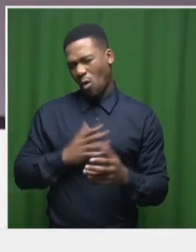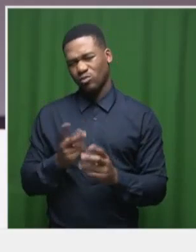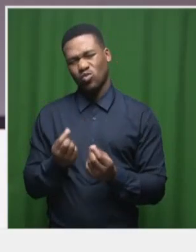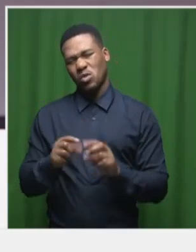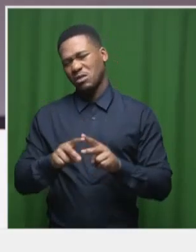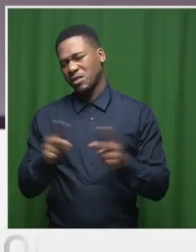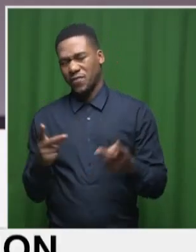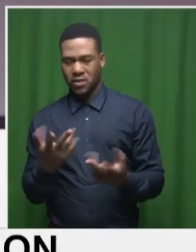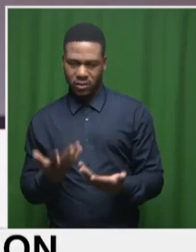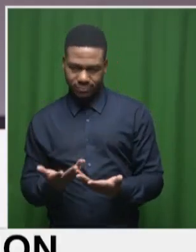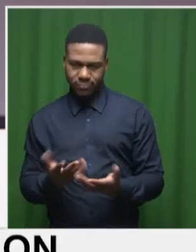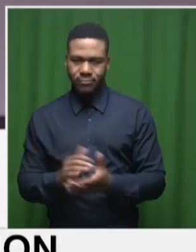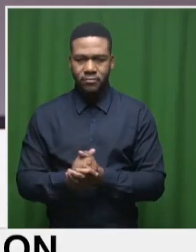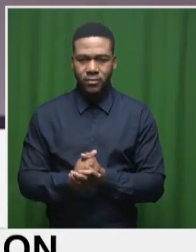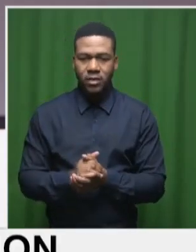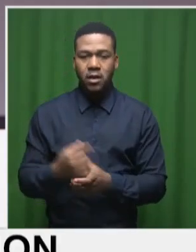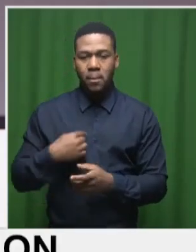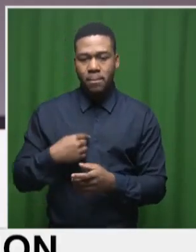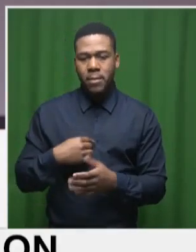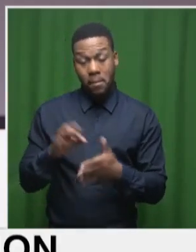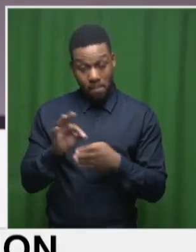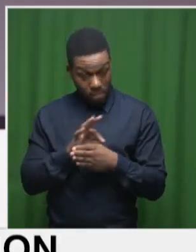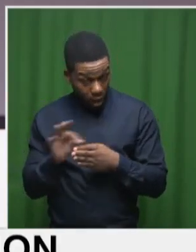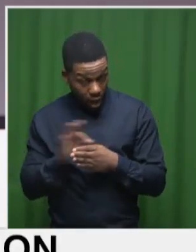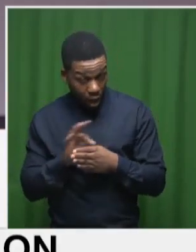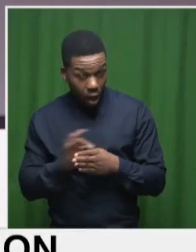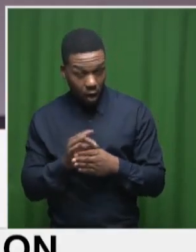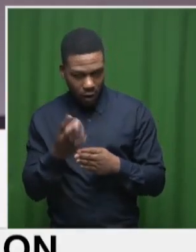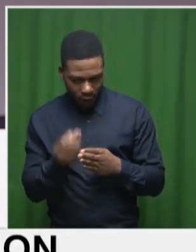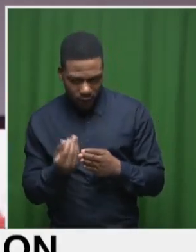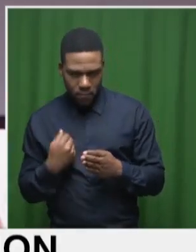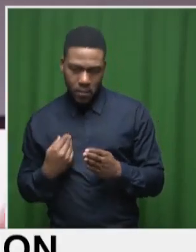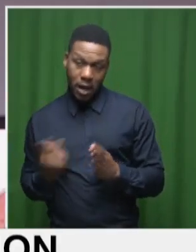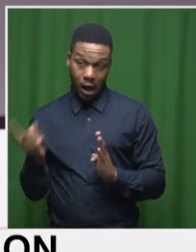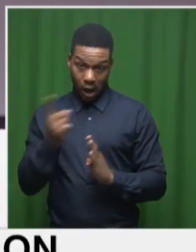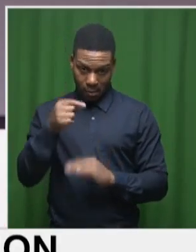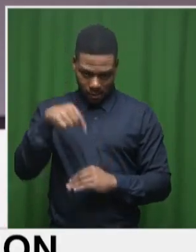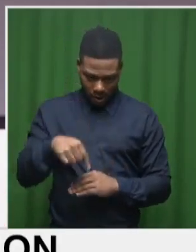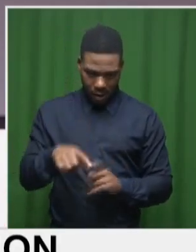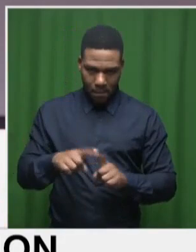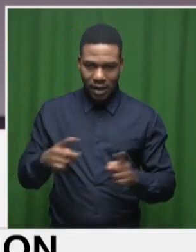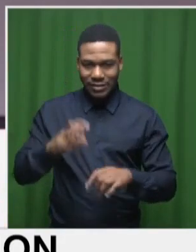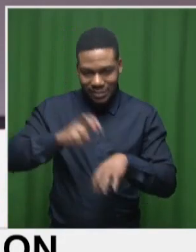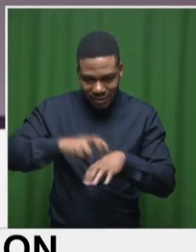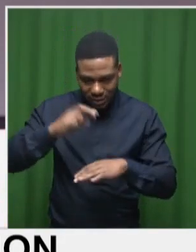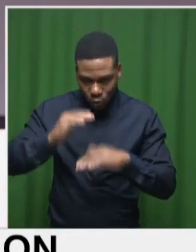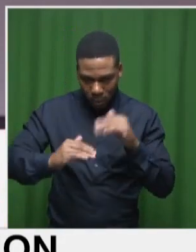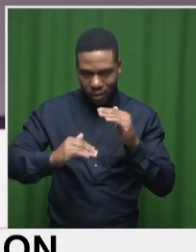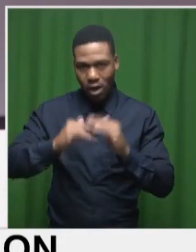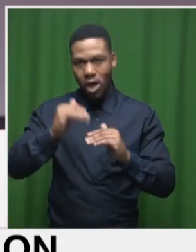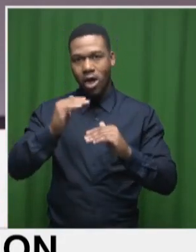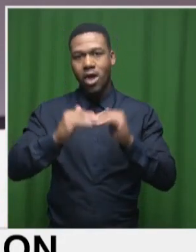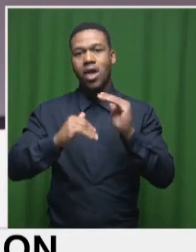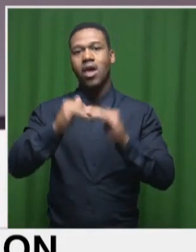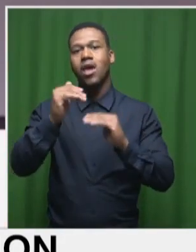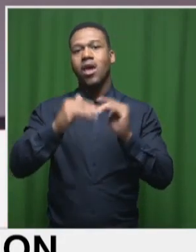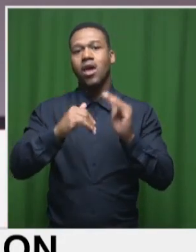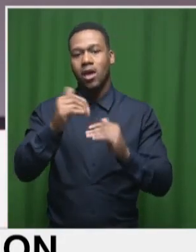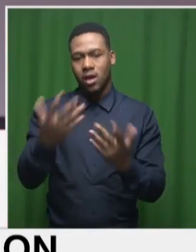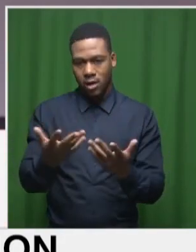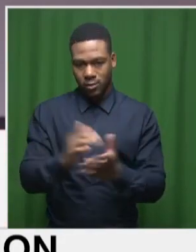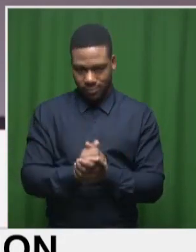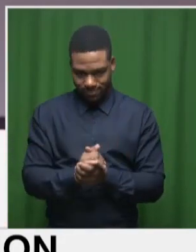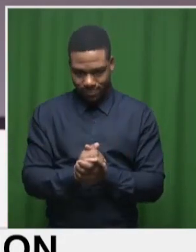where it started, and this was the plan that eventually I was going to get here. But I had to build up to the moment of dropping my own